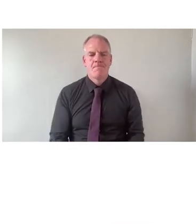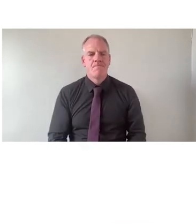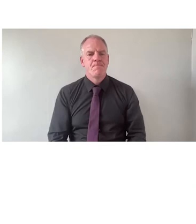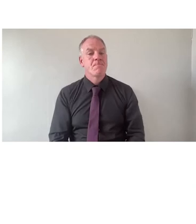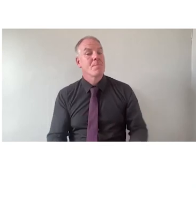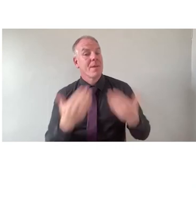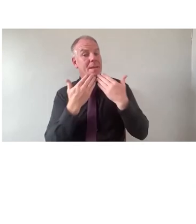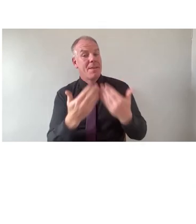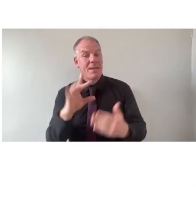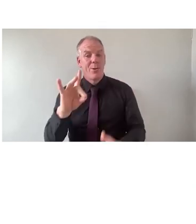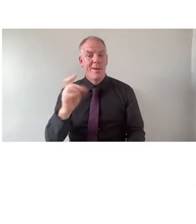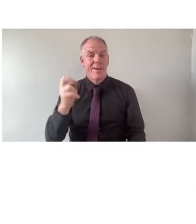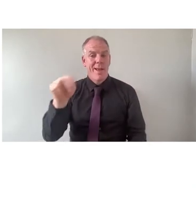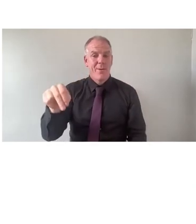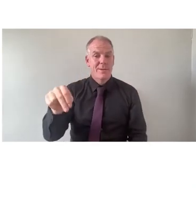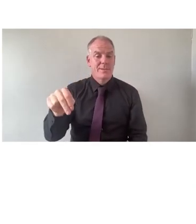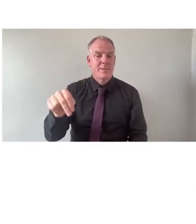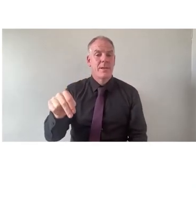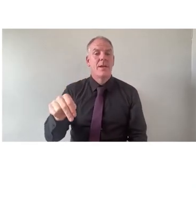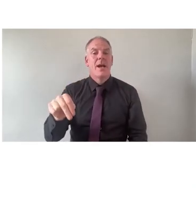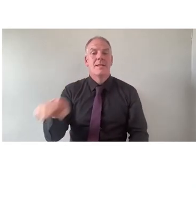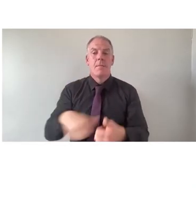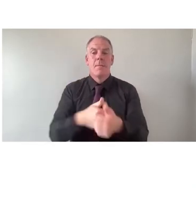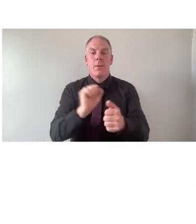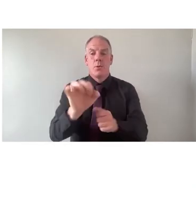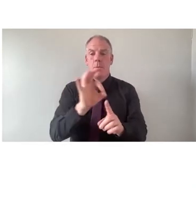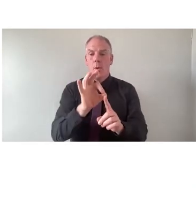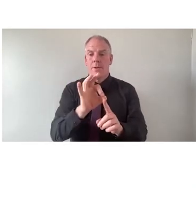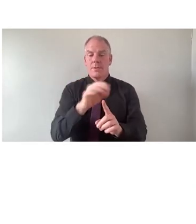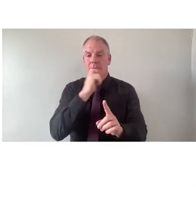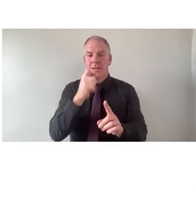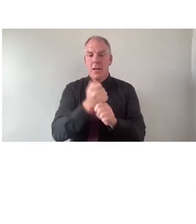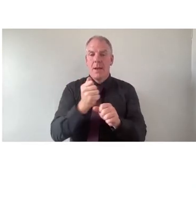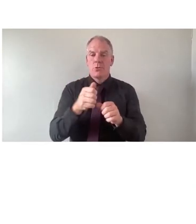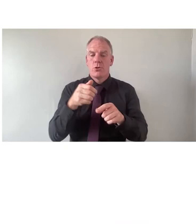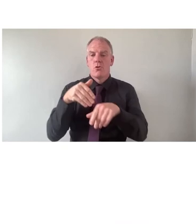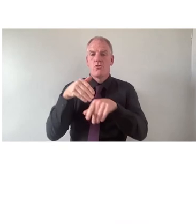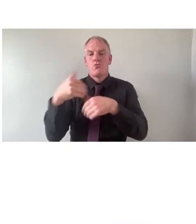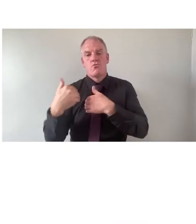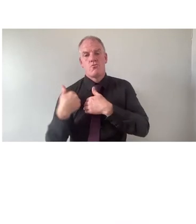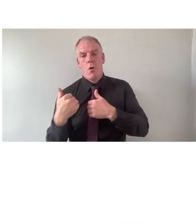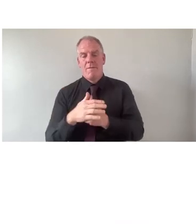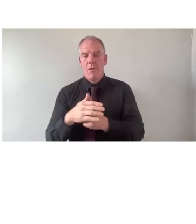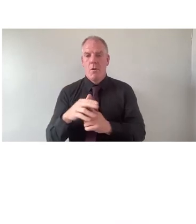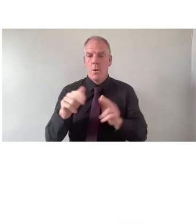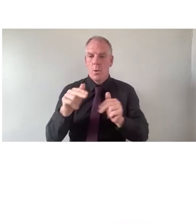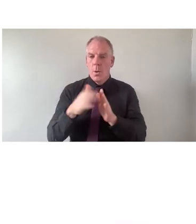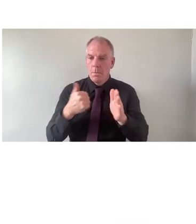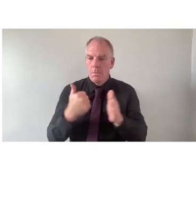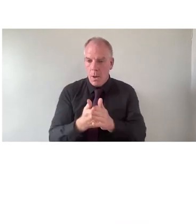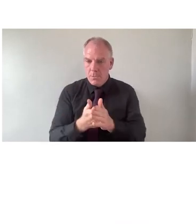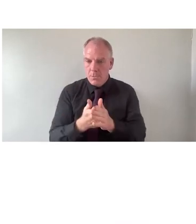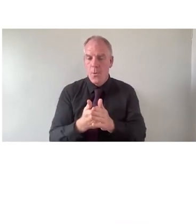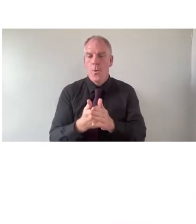Thank you so much, Karen. And building on your point there about the role of entrepreneurship and self-employment gives me a nice lead in